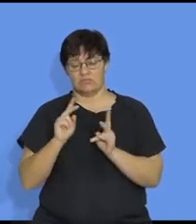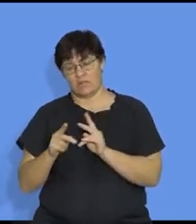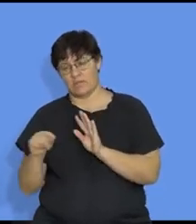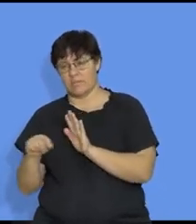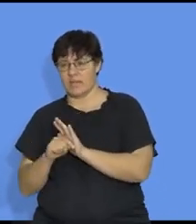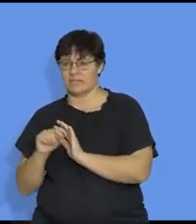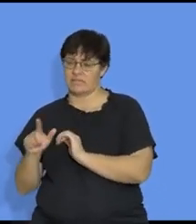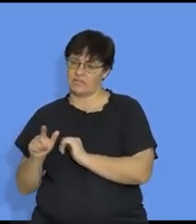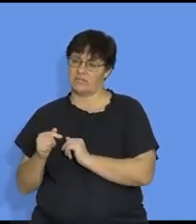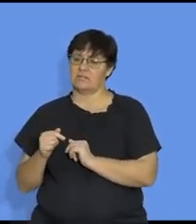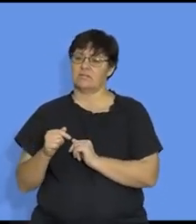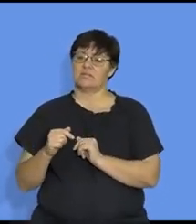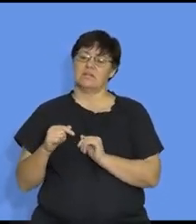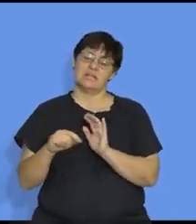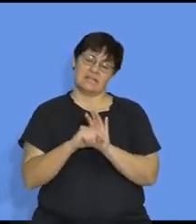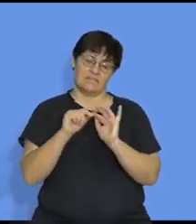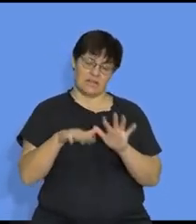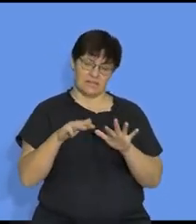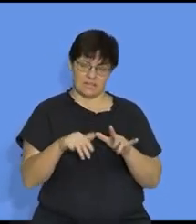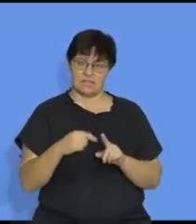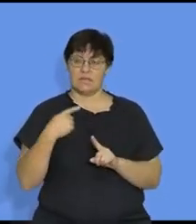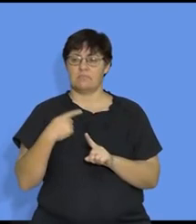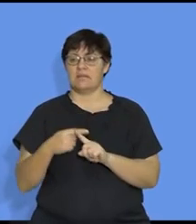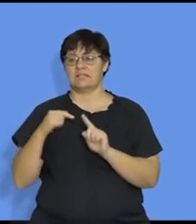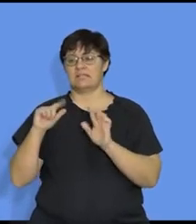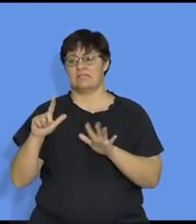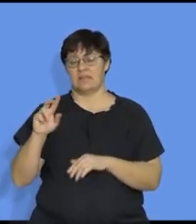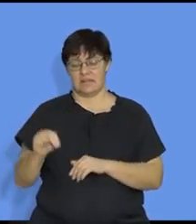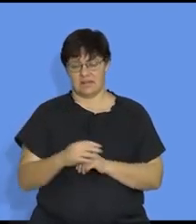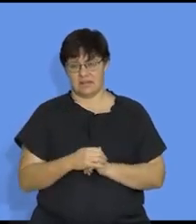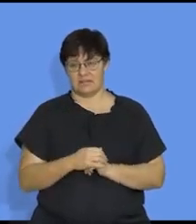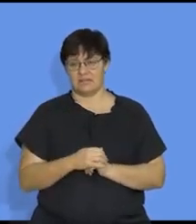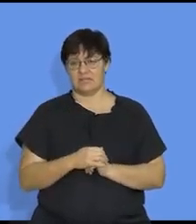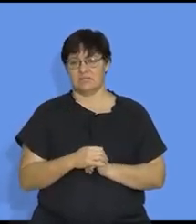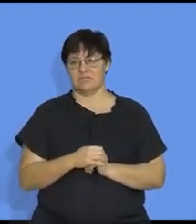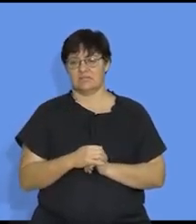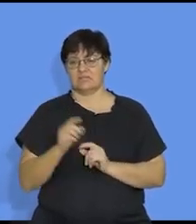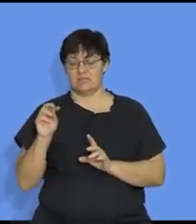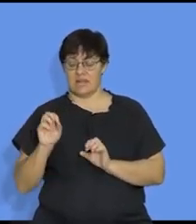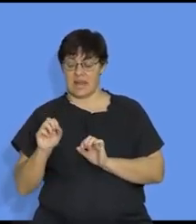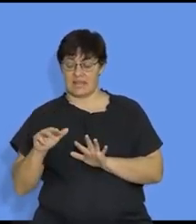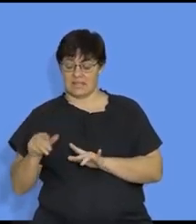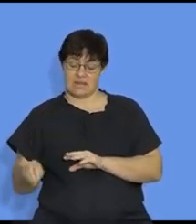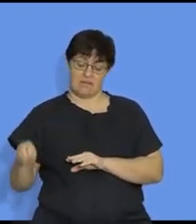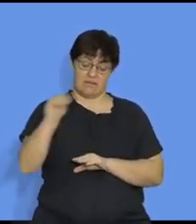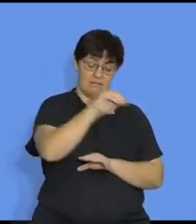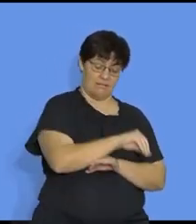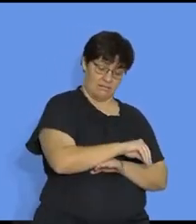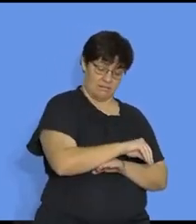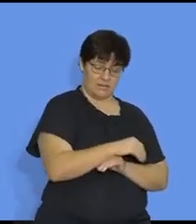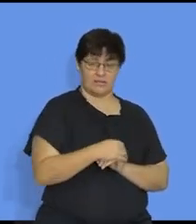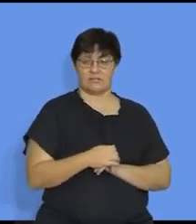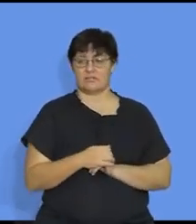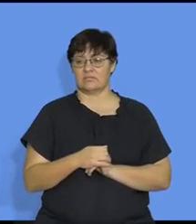12 minus 7 is negative 19 plus 7n. I'm going to take the negative 19 over